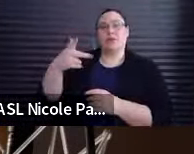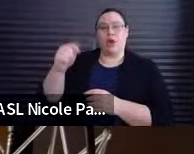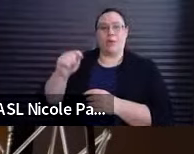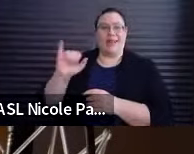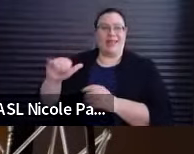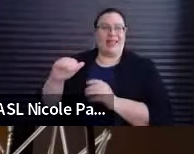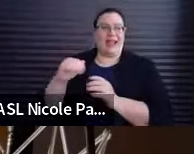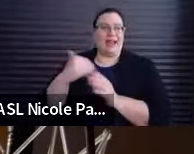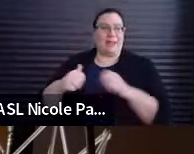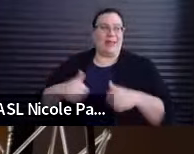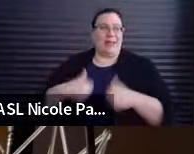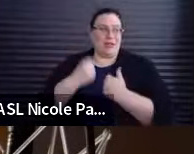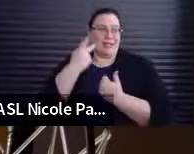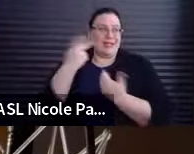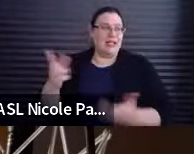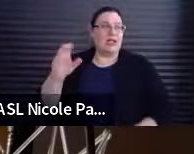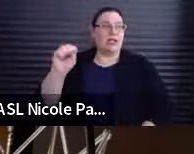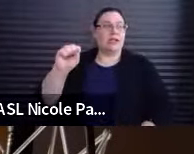voiceover@sagaftra.org or call us at